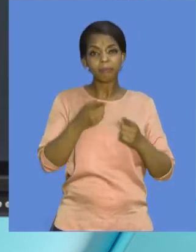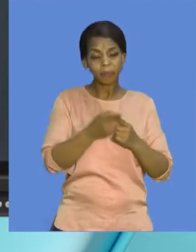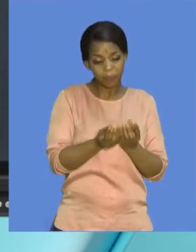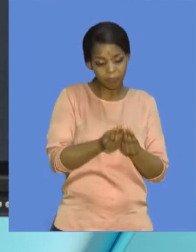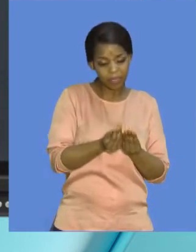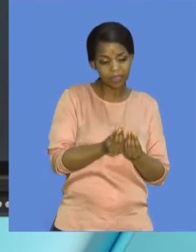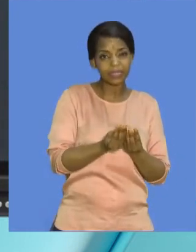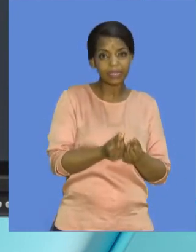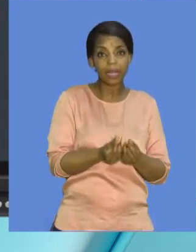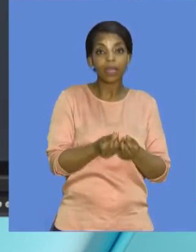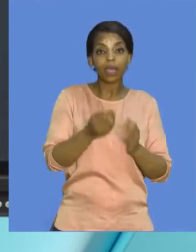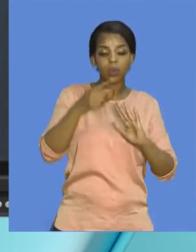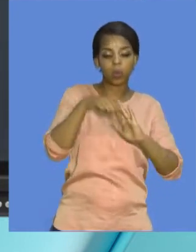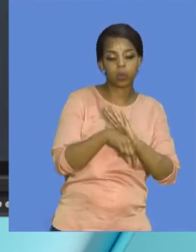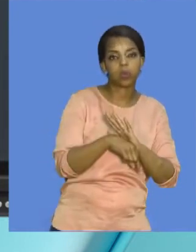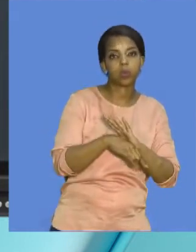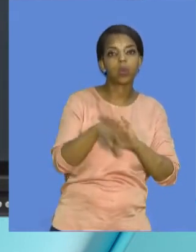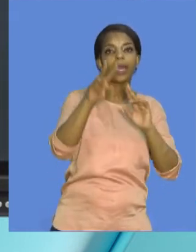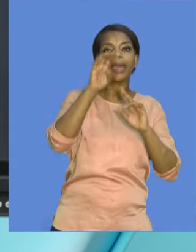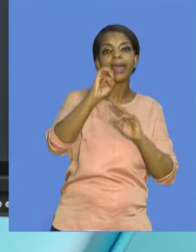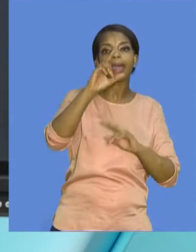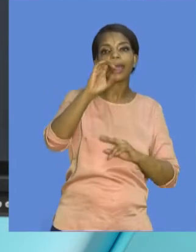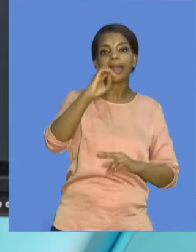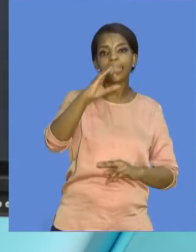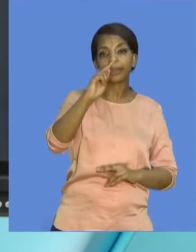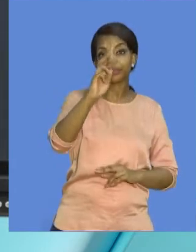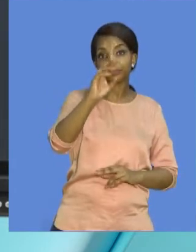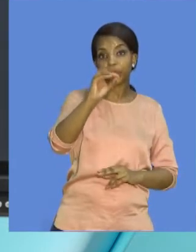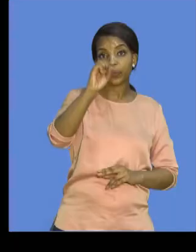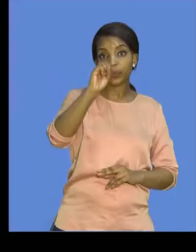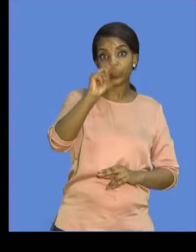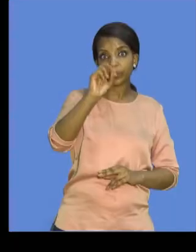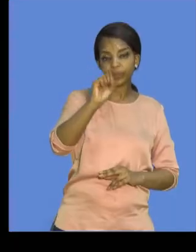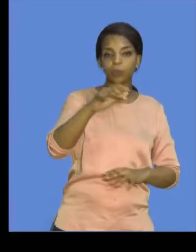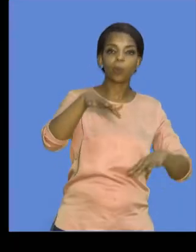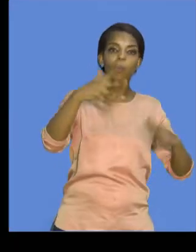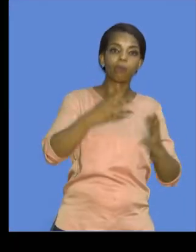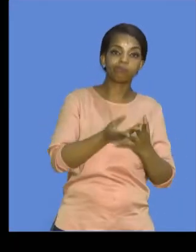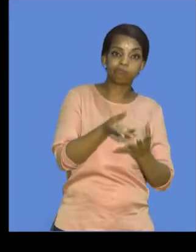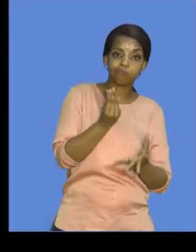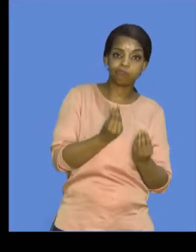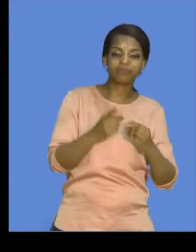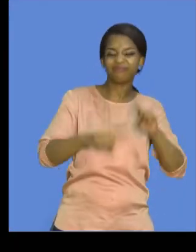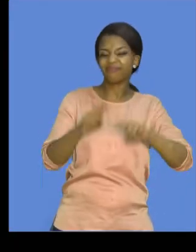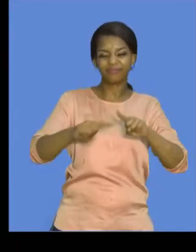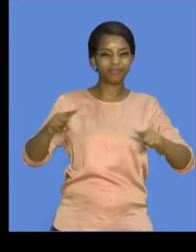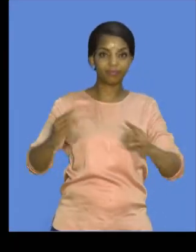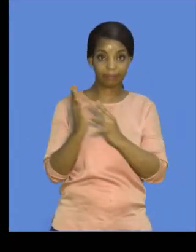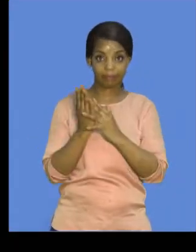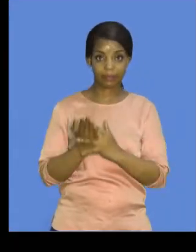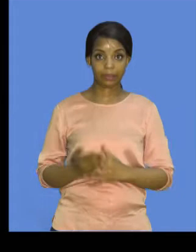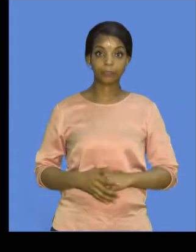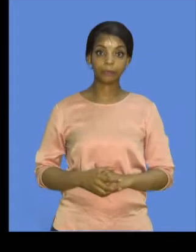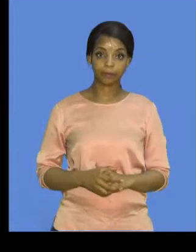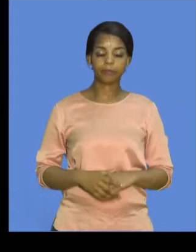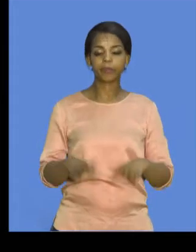or gaining electrons. Let's look deeper into the dynamics of that. Okay, so if we have an object that is